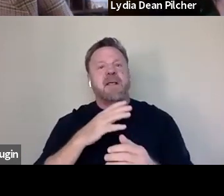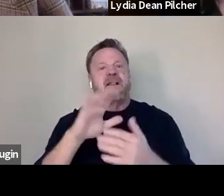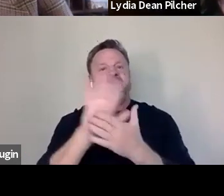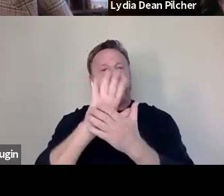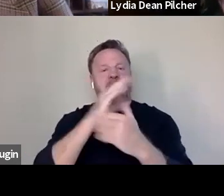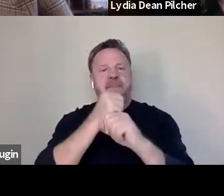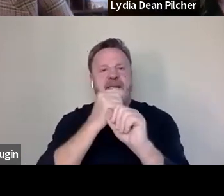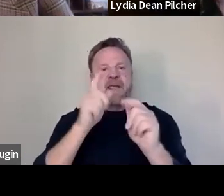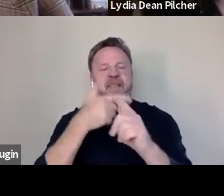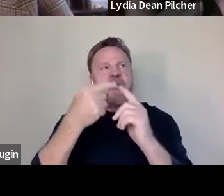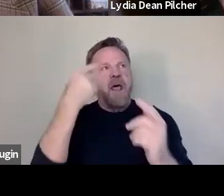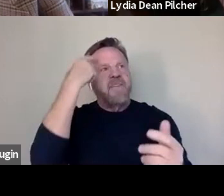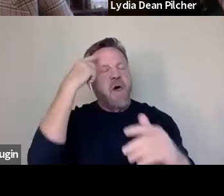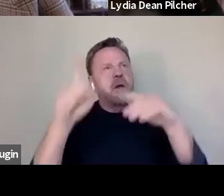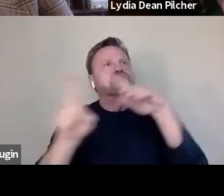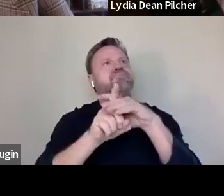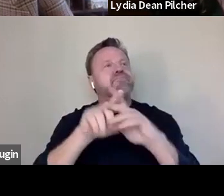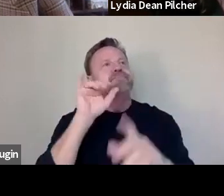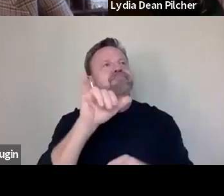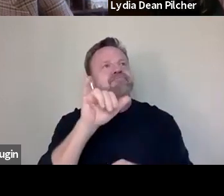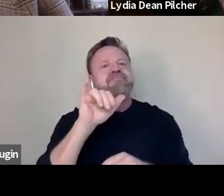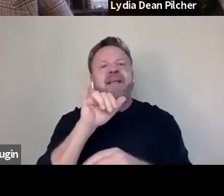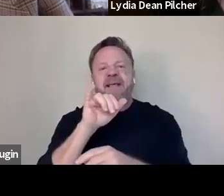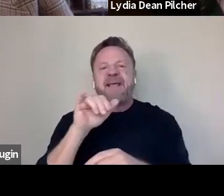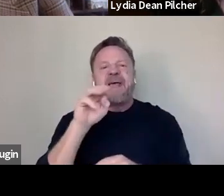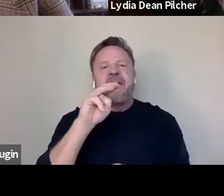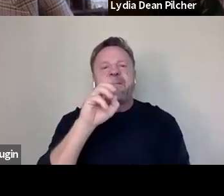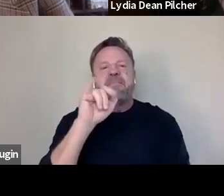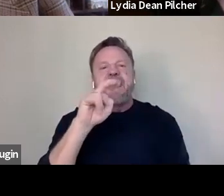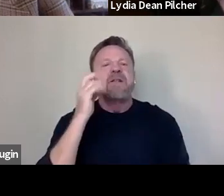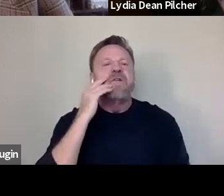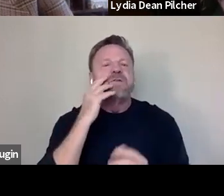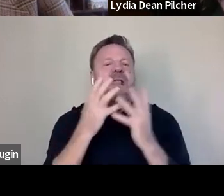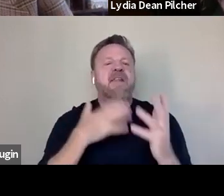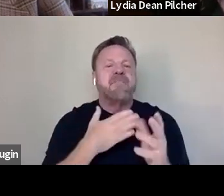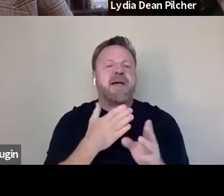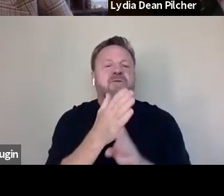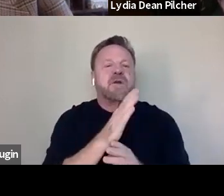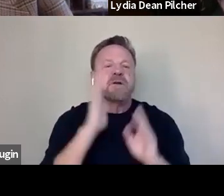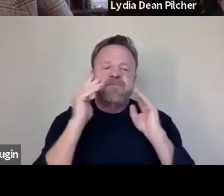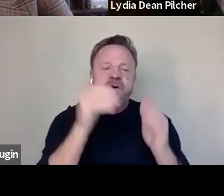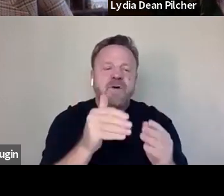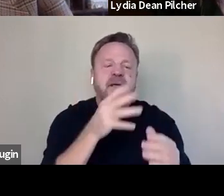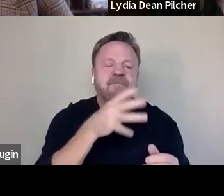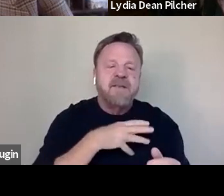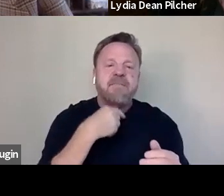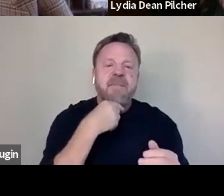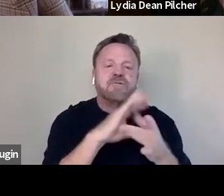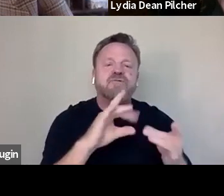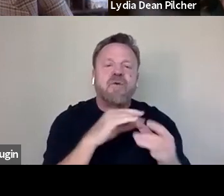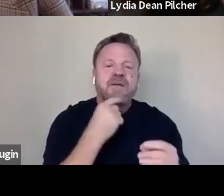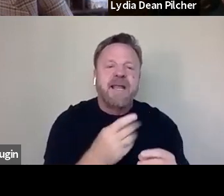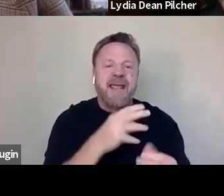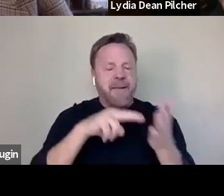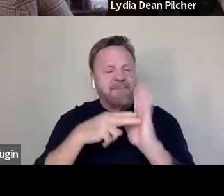went off for me. And as Madeline knows, a lot of my career is very focused on female storytelling. So it means a lot. And it means a lot